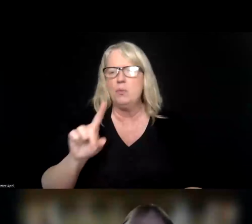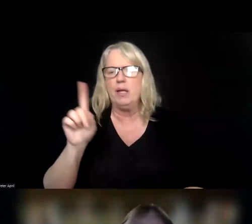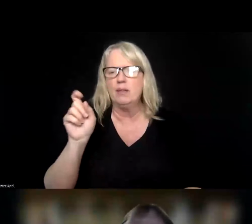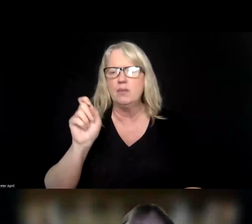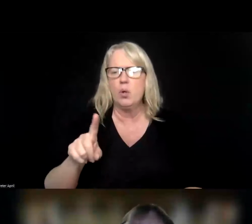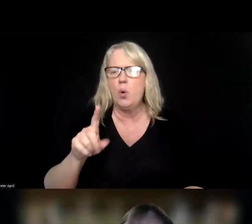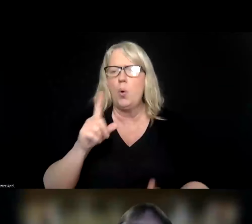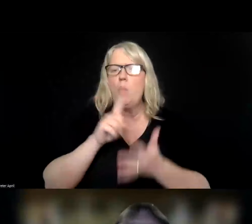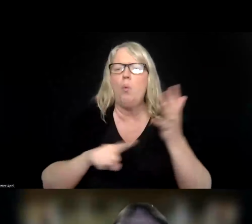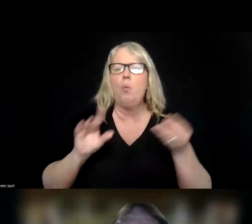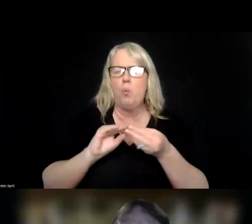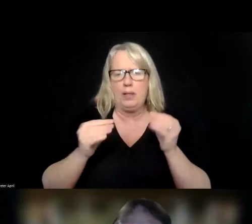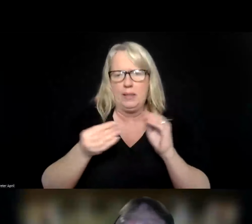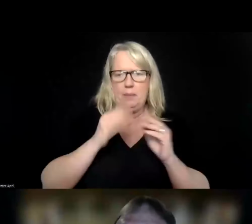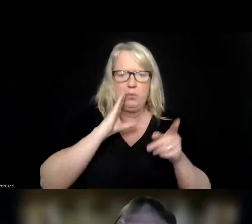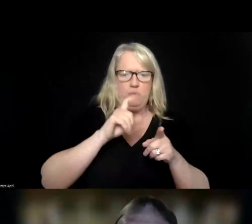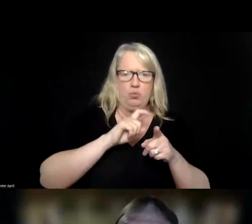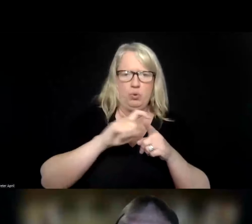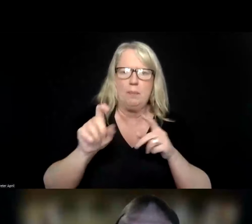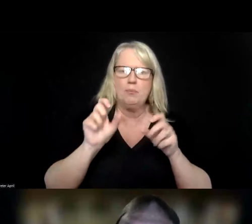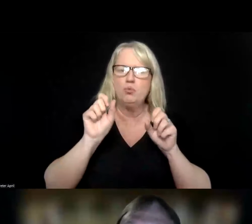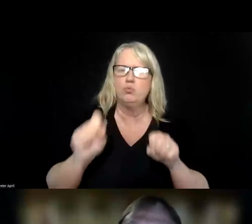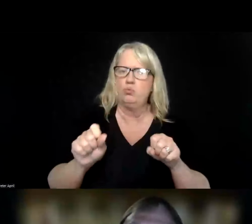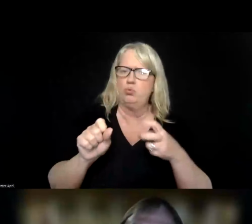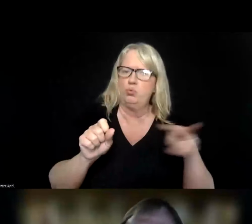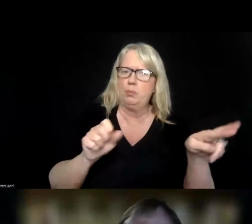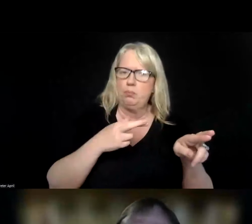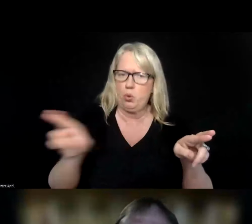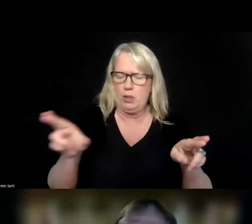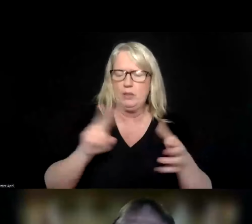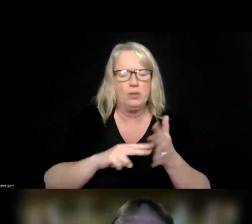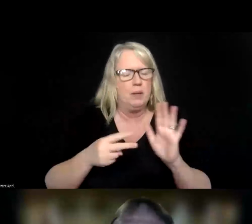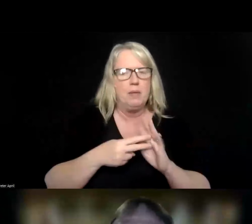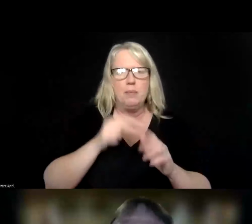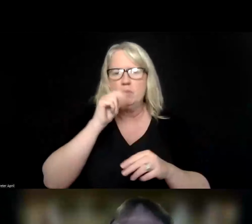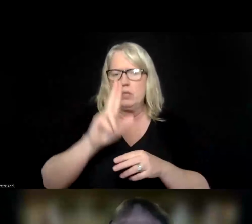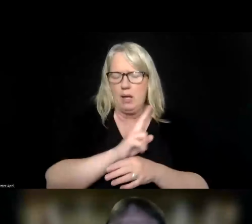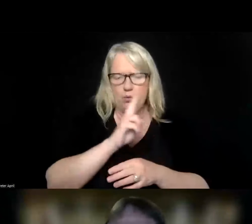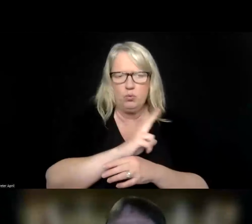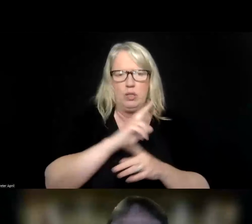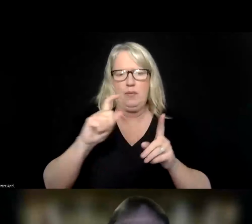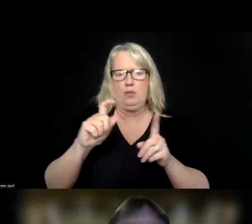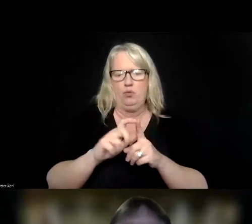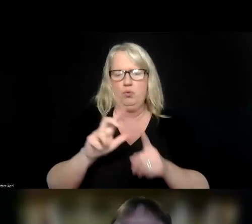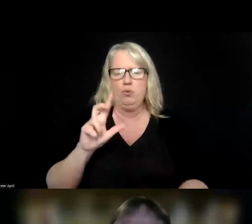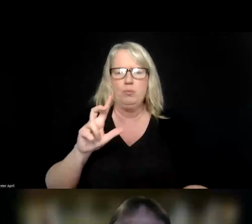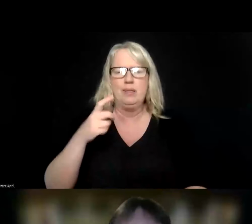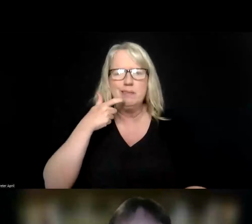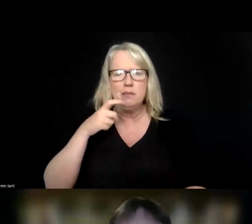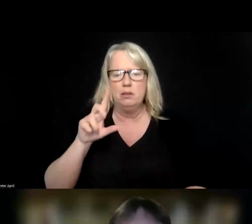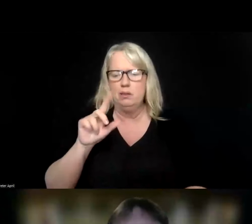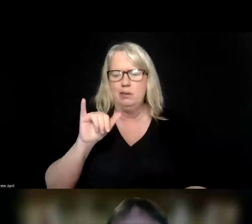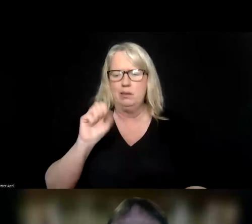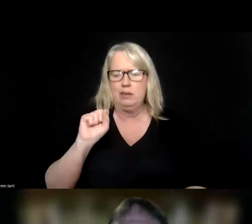what number do you call to deploy? And we were intentional about not using the term dispatch because that varies